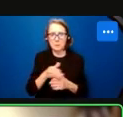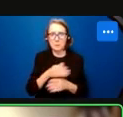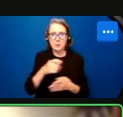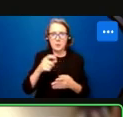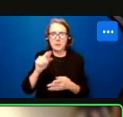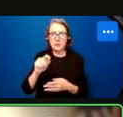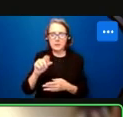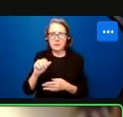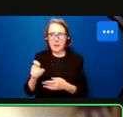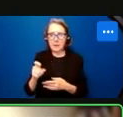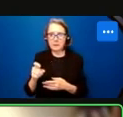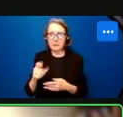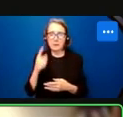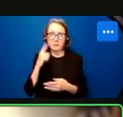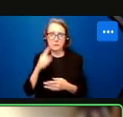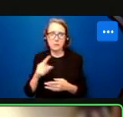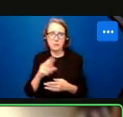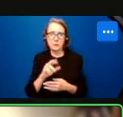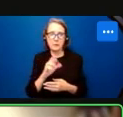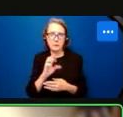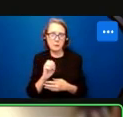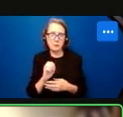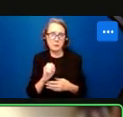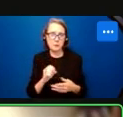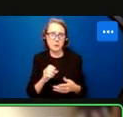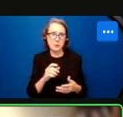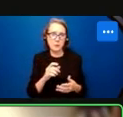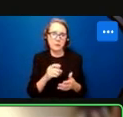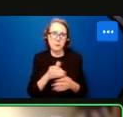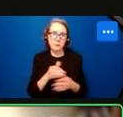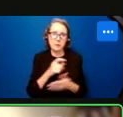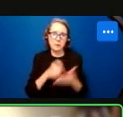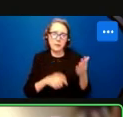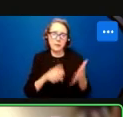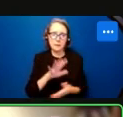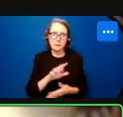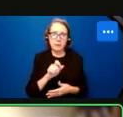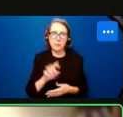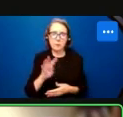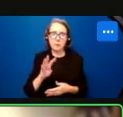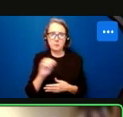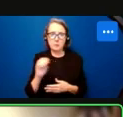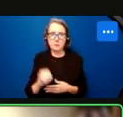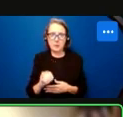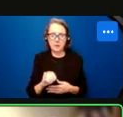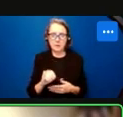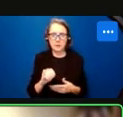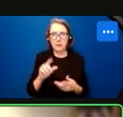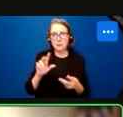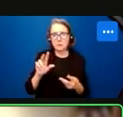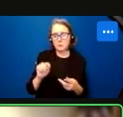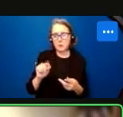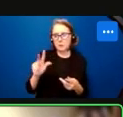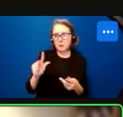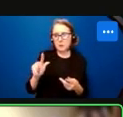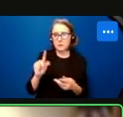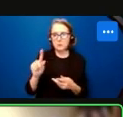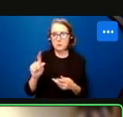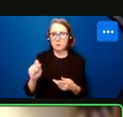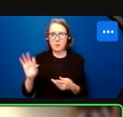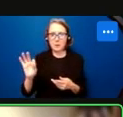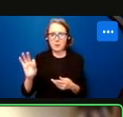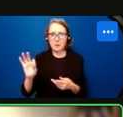projected pre-tax return for medical waste in 2022 is 5.4%, and 2023 is